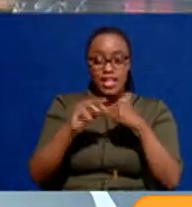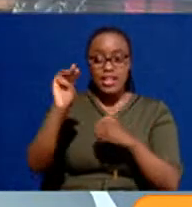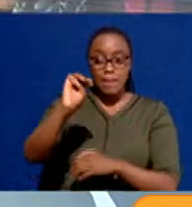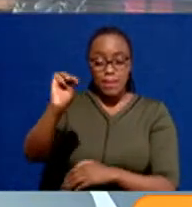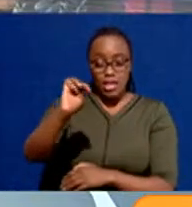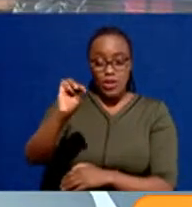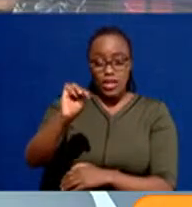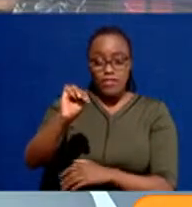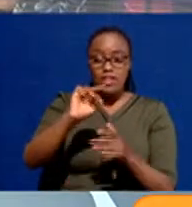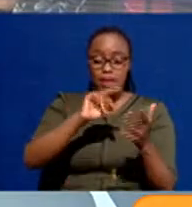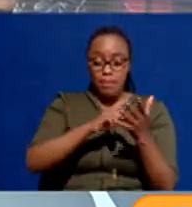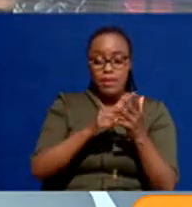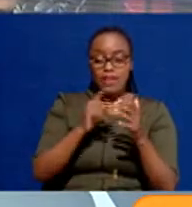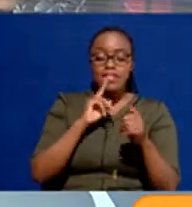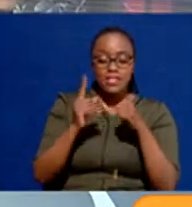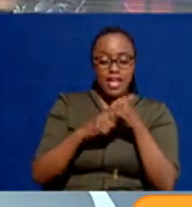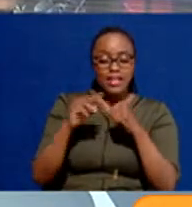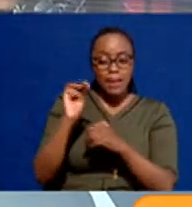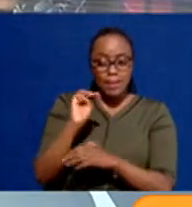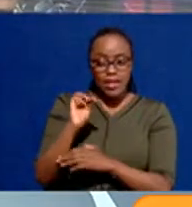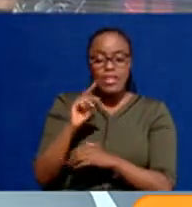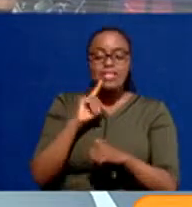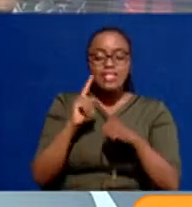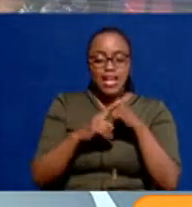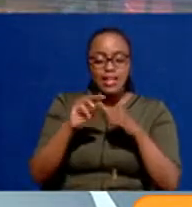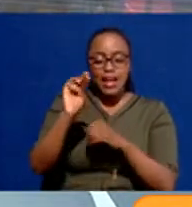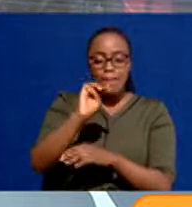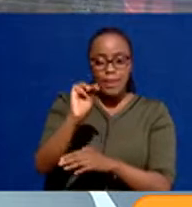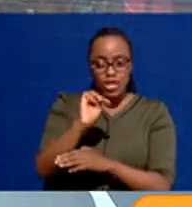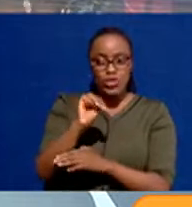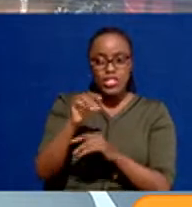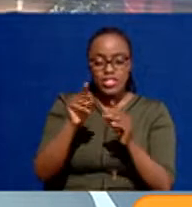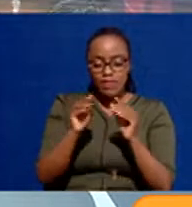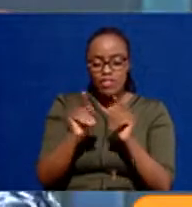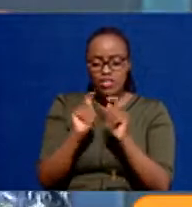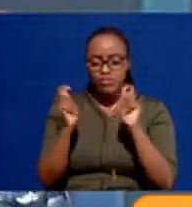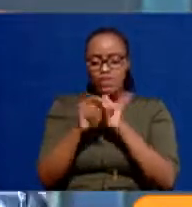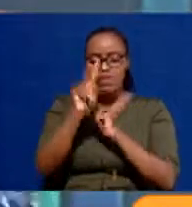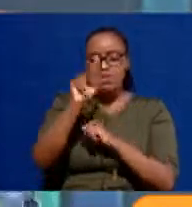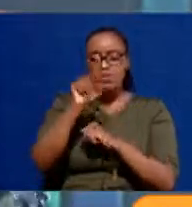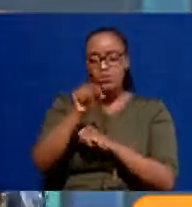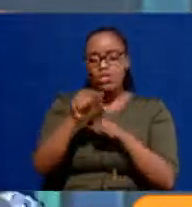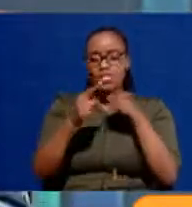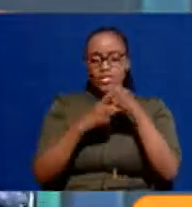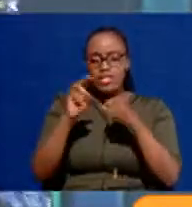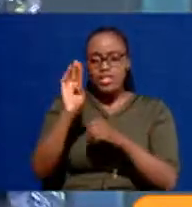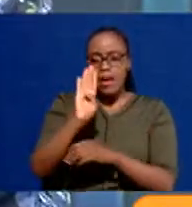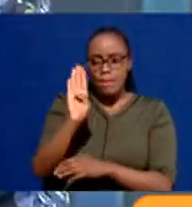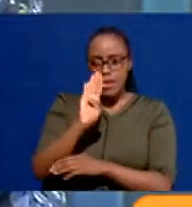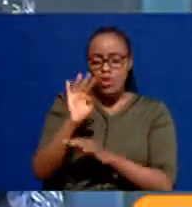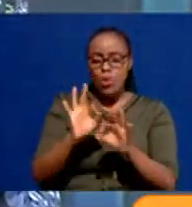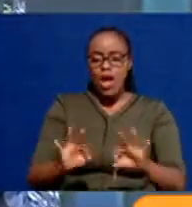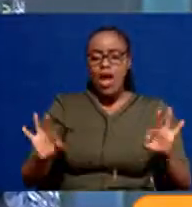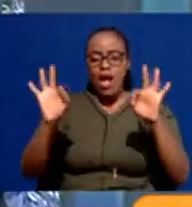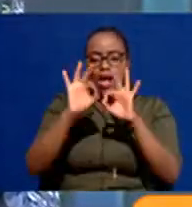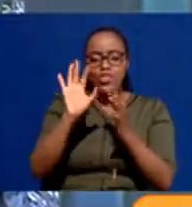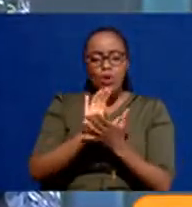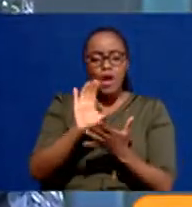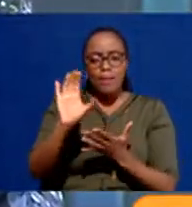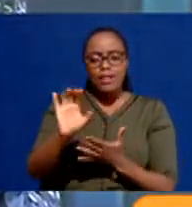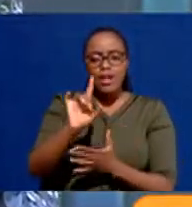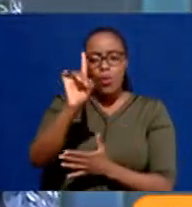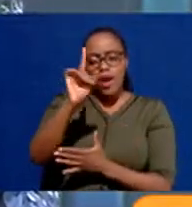600 million. Not that's billion. What we were given, oh, not billion. Okay. 600 million, and we're able to convert it to 2.6 billion worth of capital